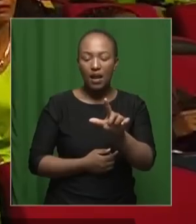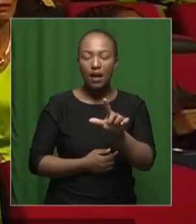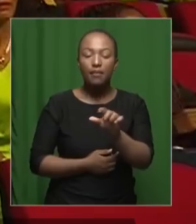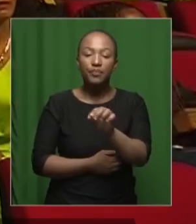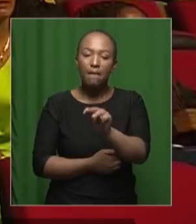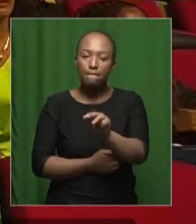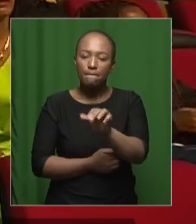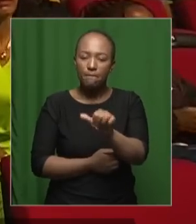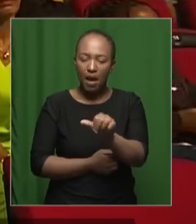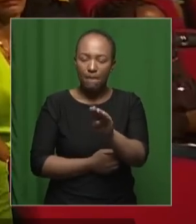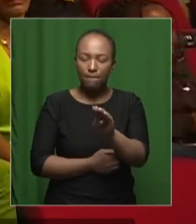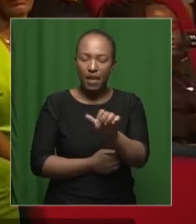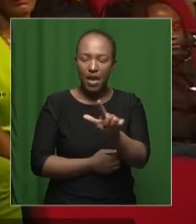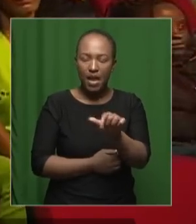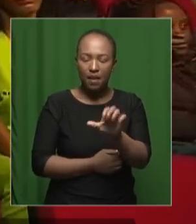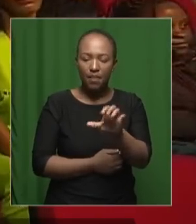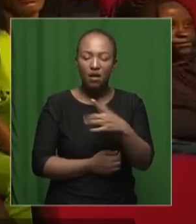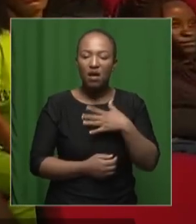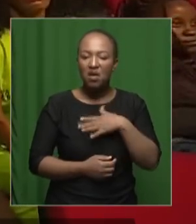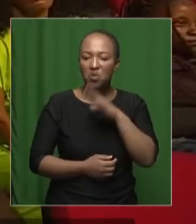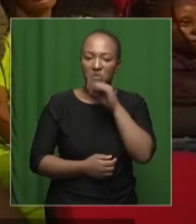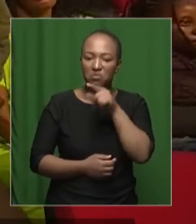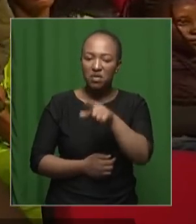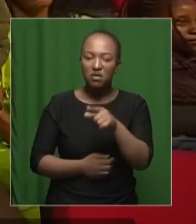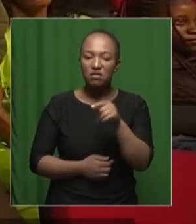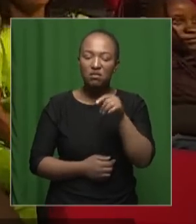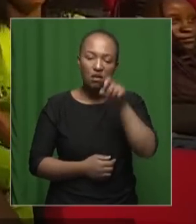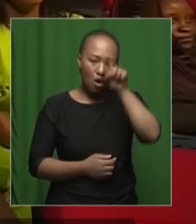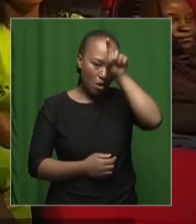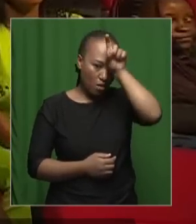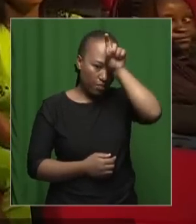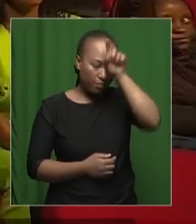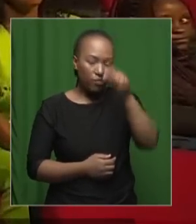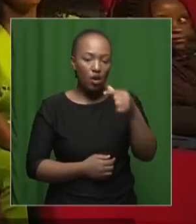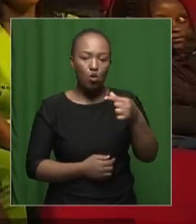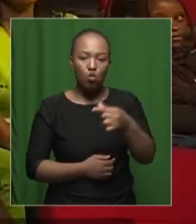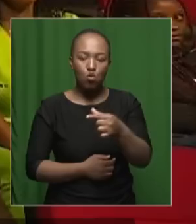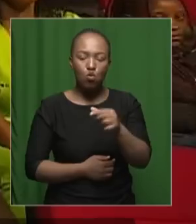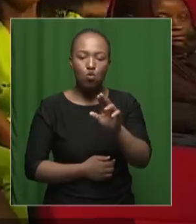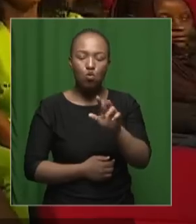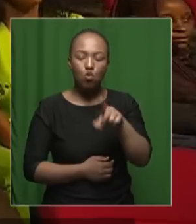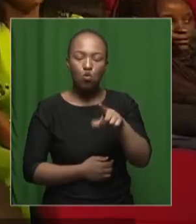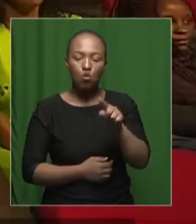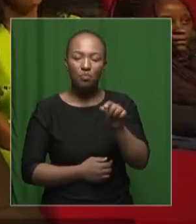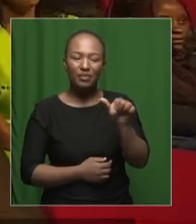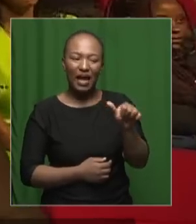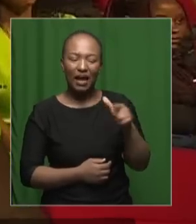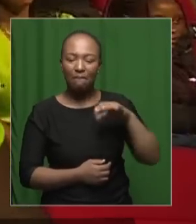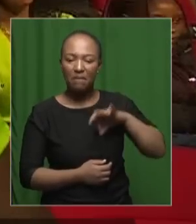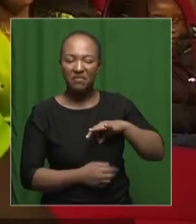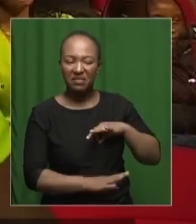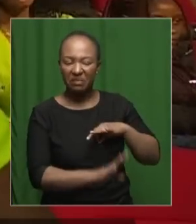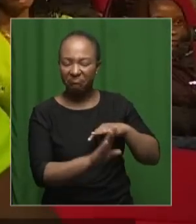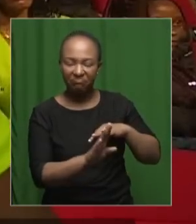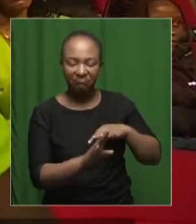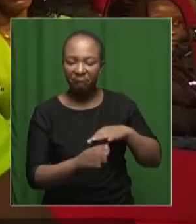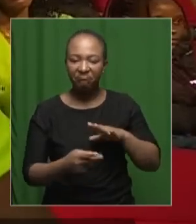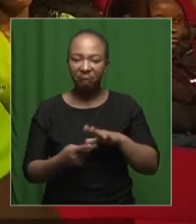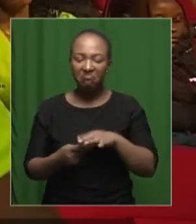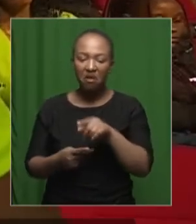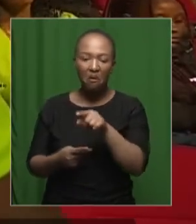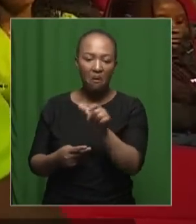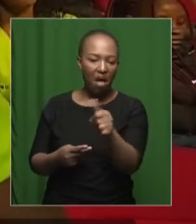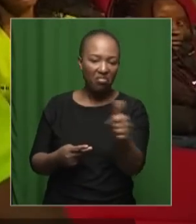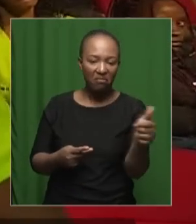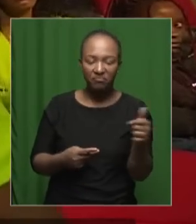want to talk to Gucci revolutionaries. My question is directed at ActionSA. How do you plan on